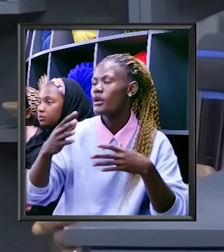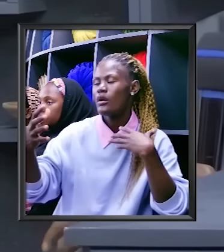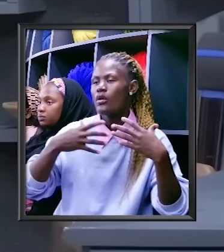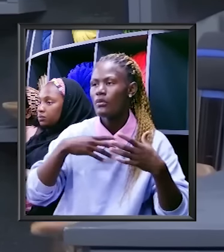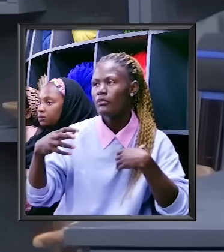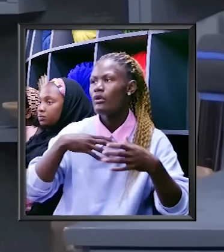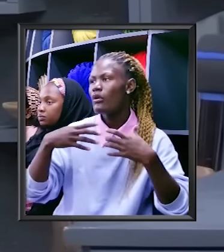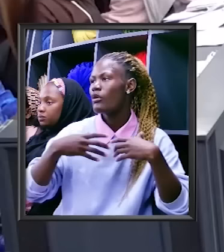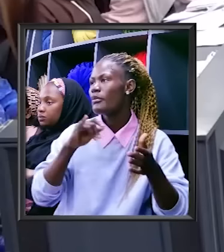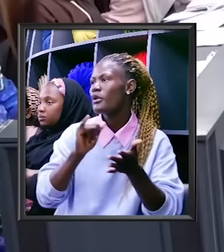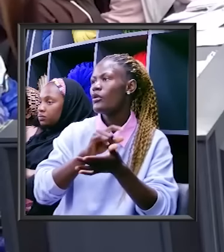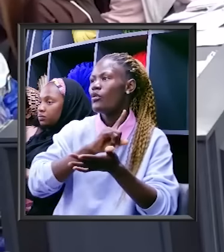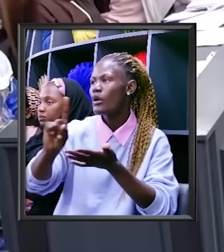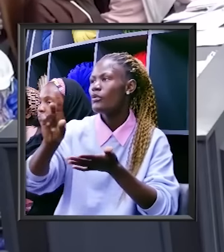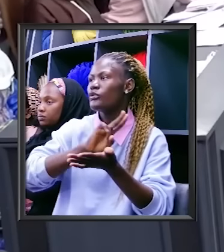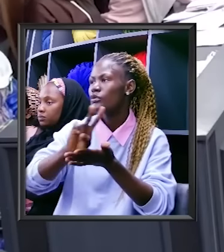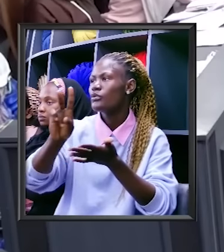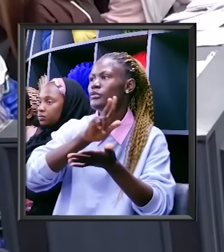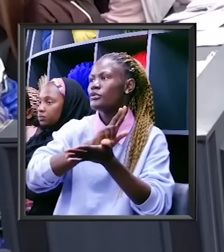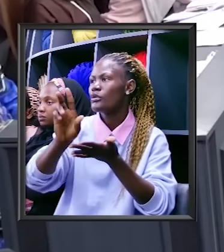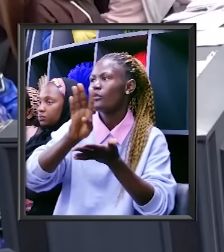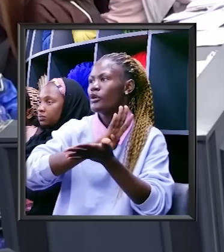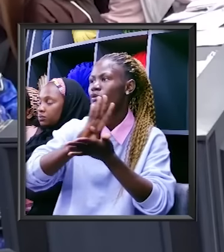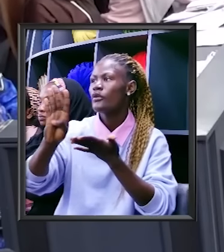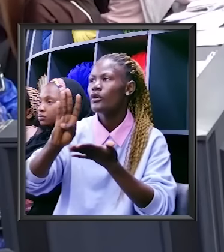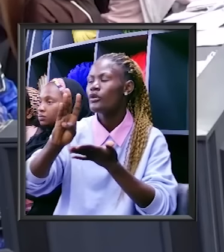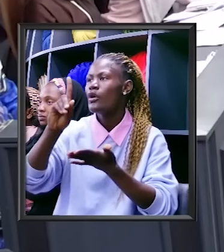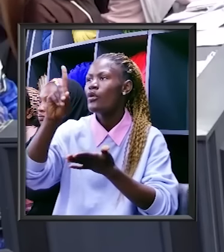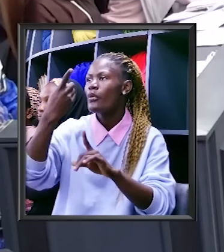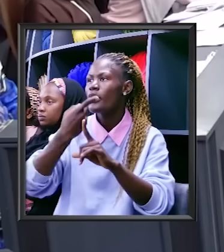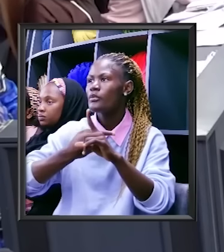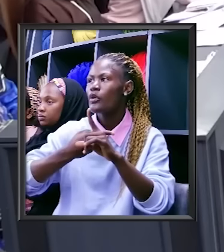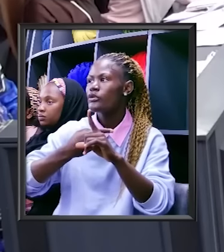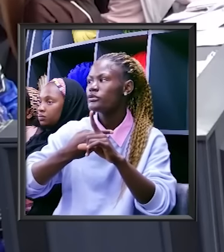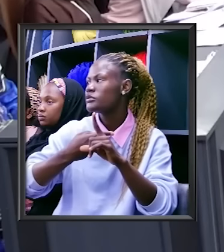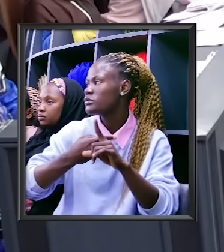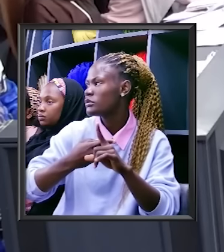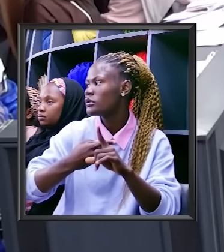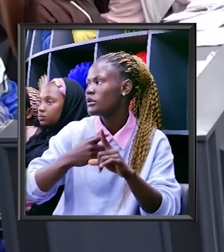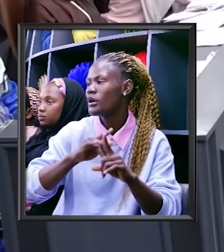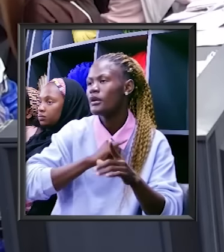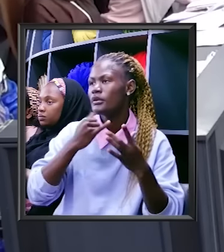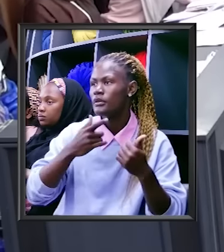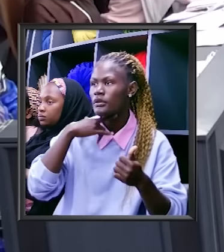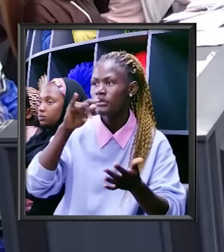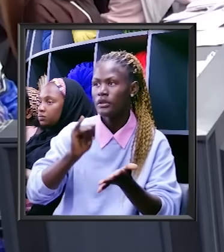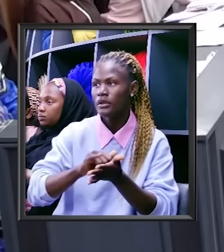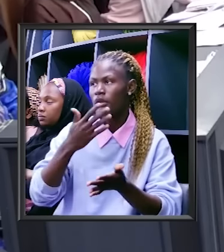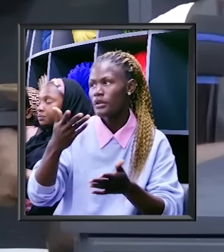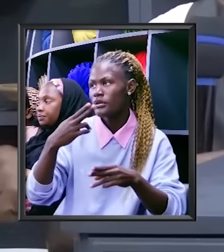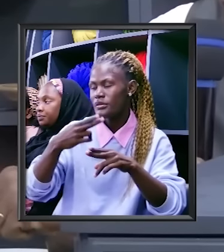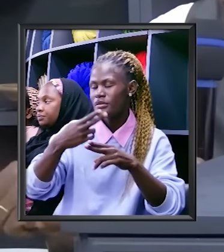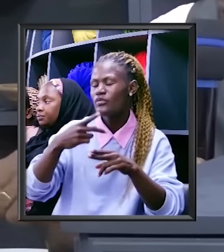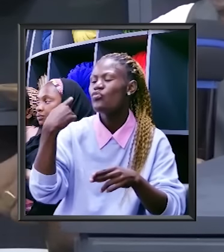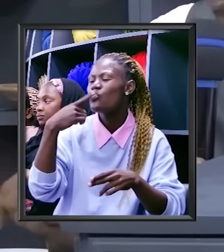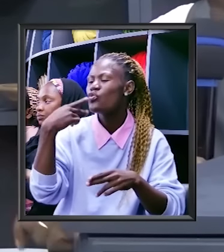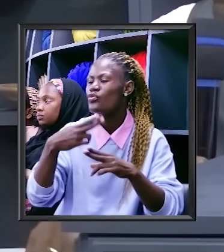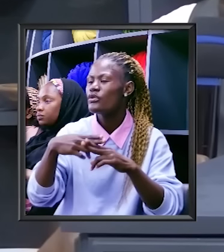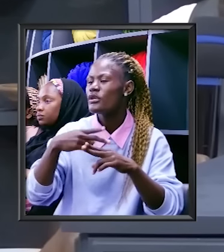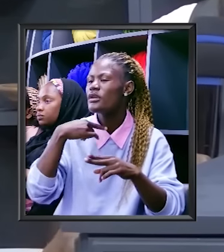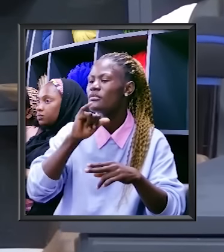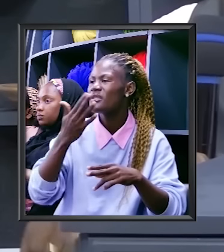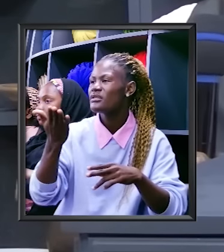complain, they say 1 week, 2 weeks, 3 weeks, 4 weeks, 1 month. I come say this name when I they see here now who name they